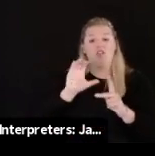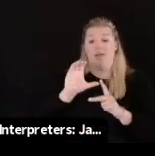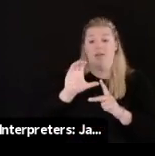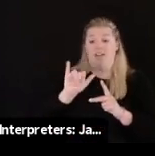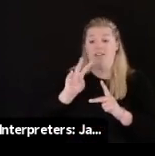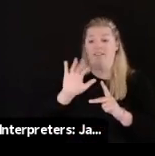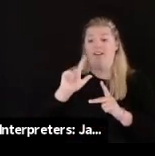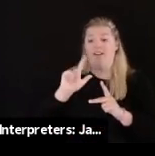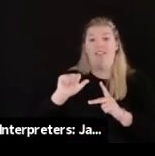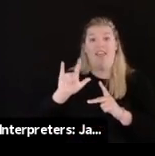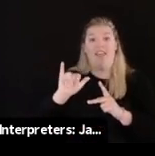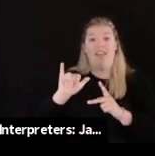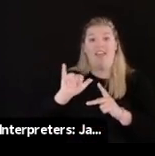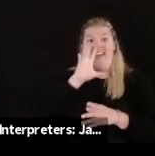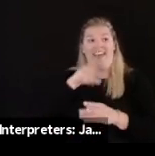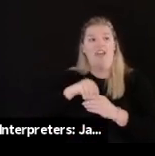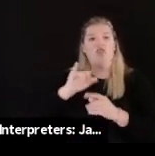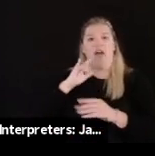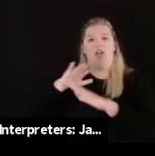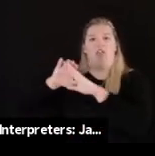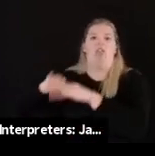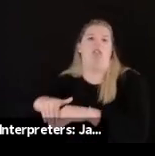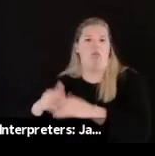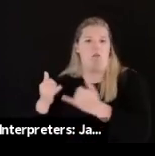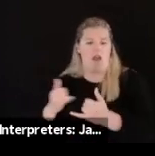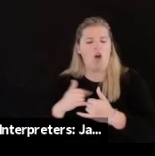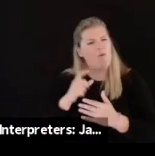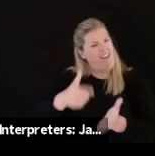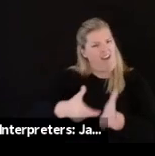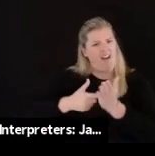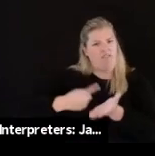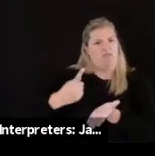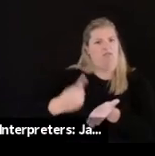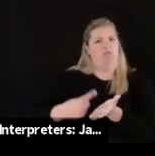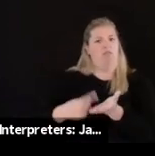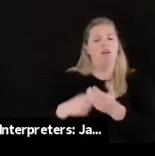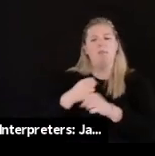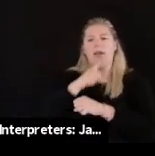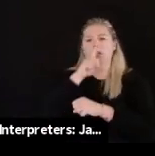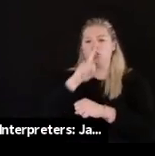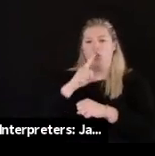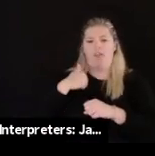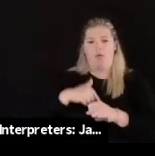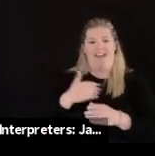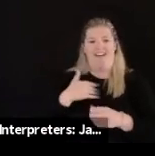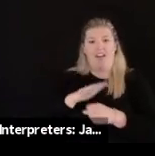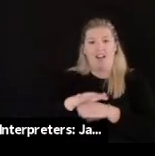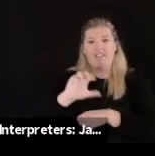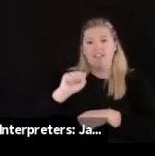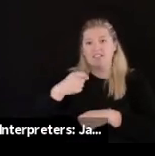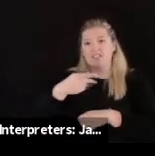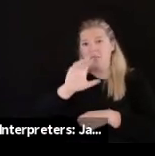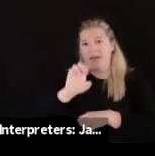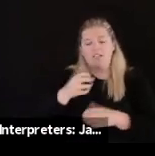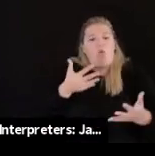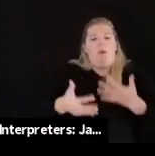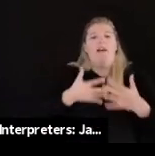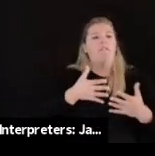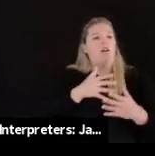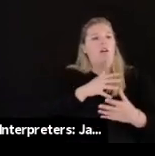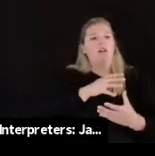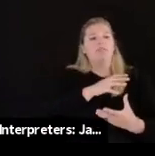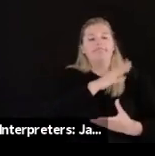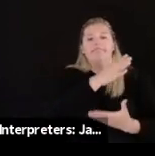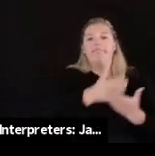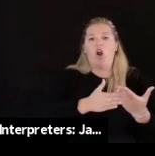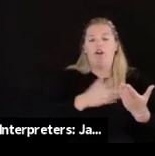engaged. We have to be able to talk about that and make space, whatever part of our movement we're in, whether it's in